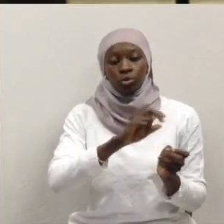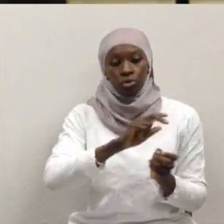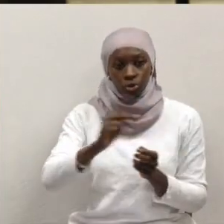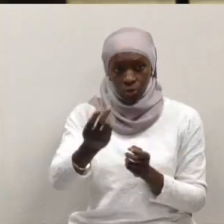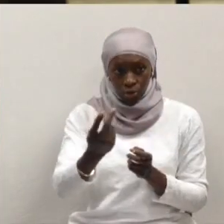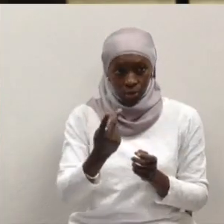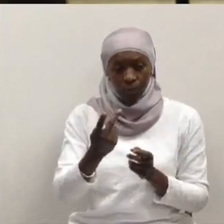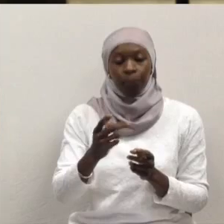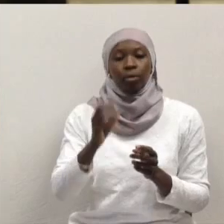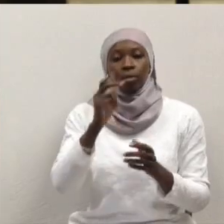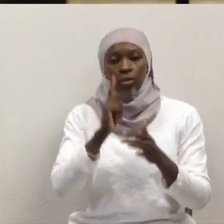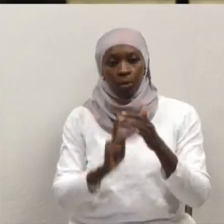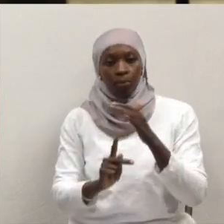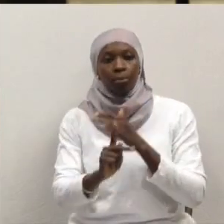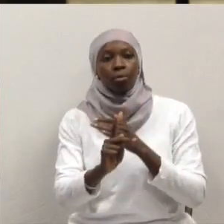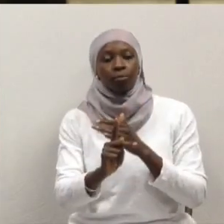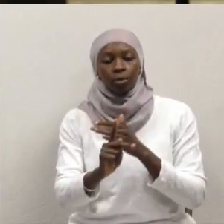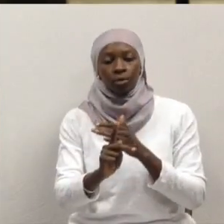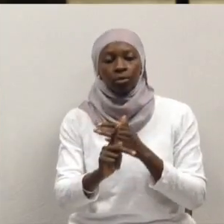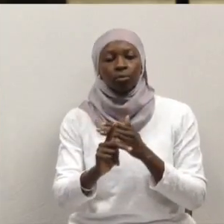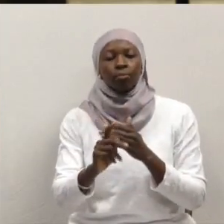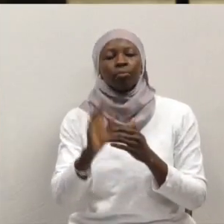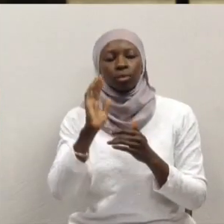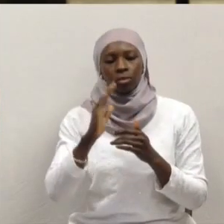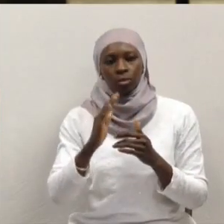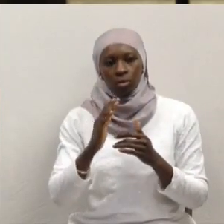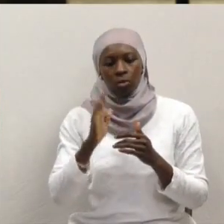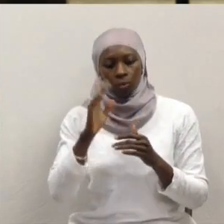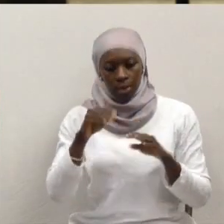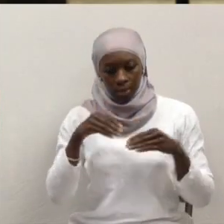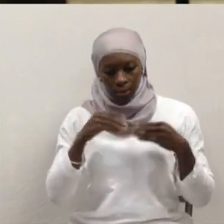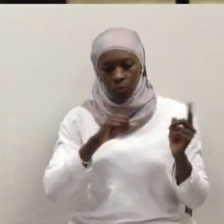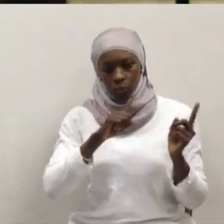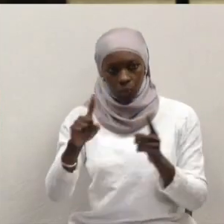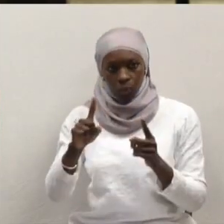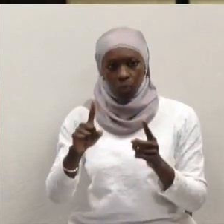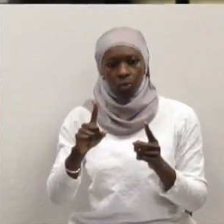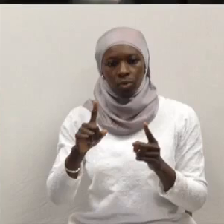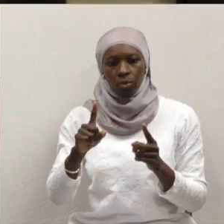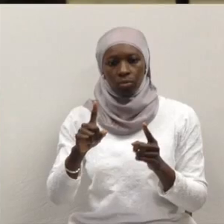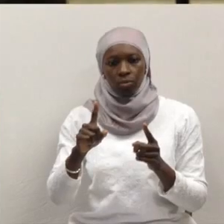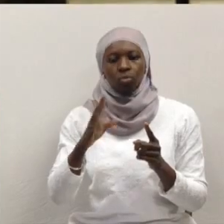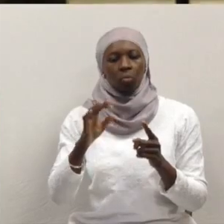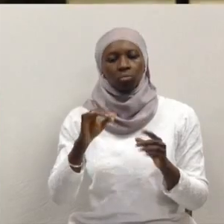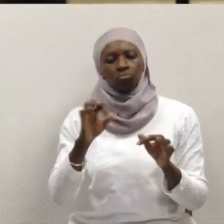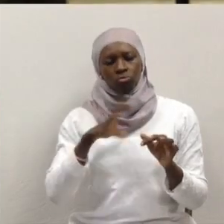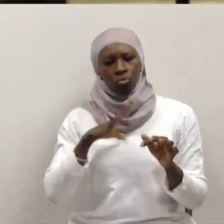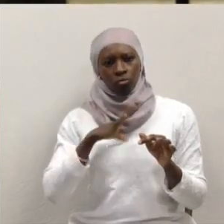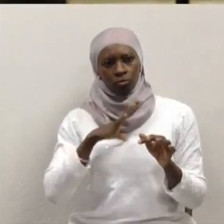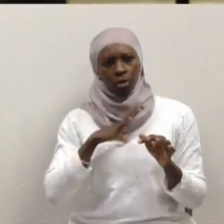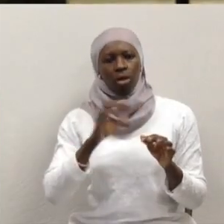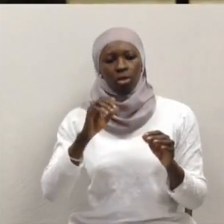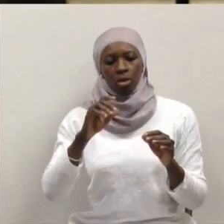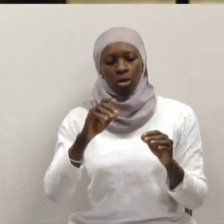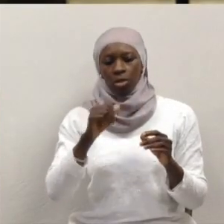to accept that this year would go peacefully. They don't have to make Umrah, and they could come the following year. So Umar